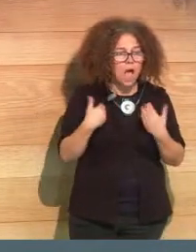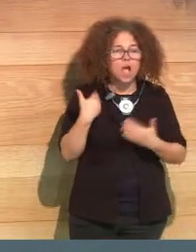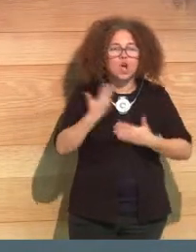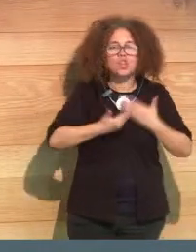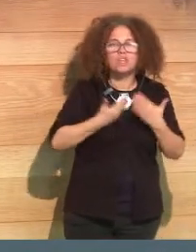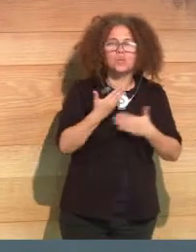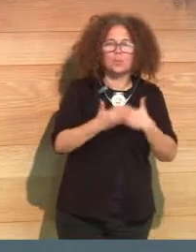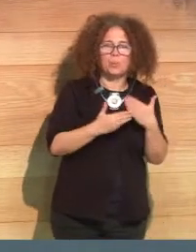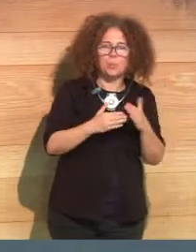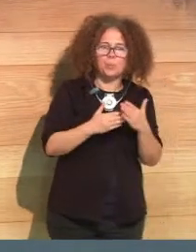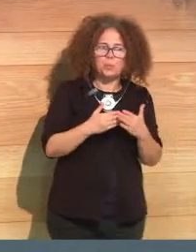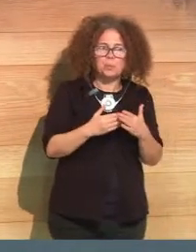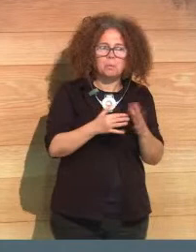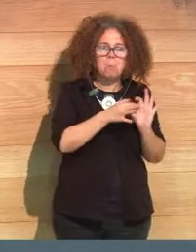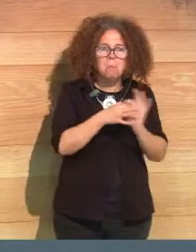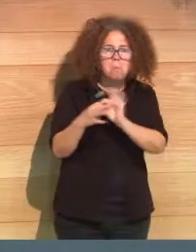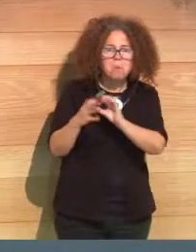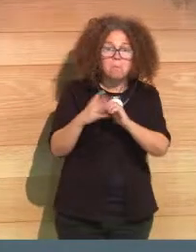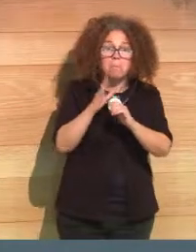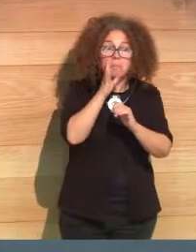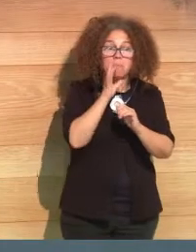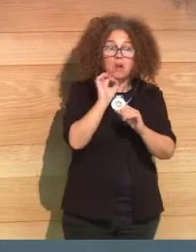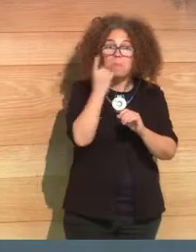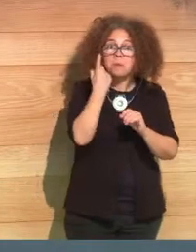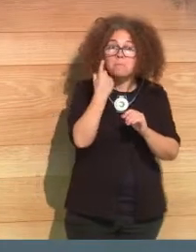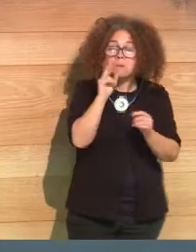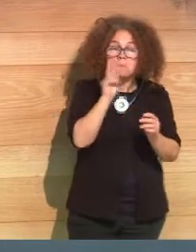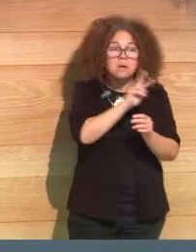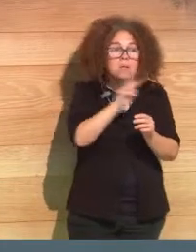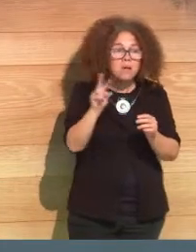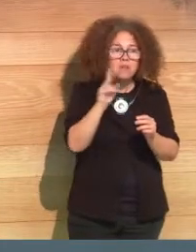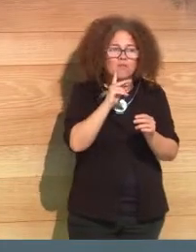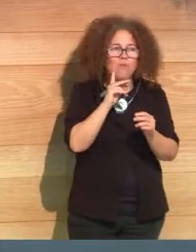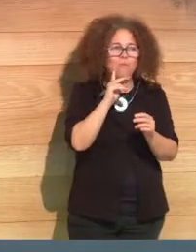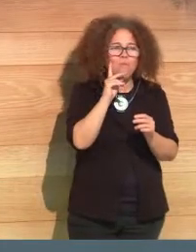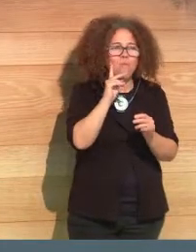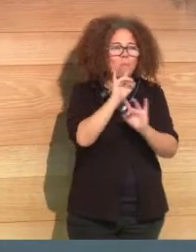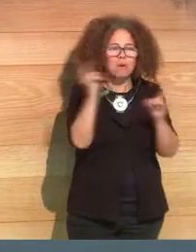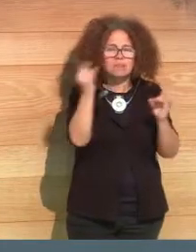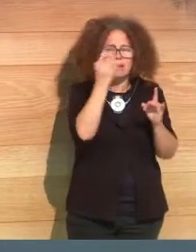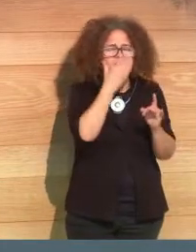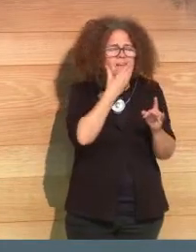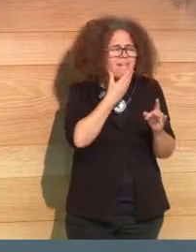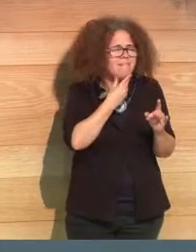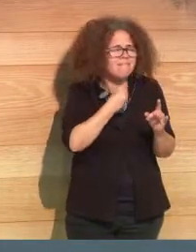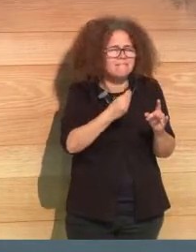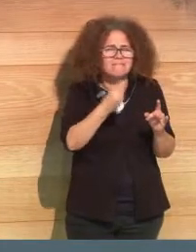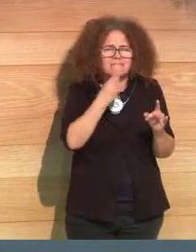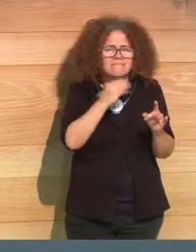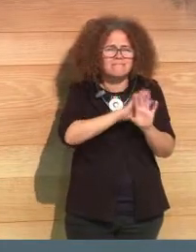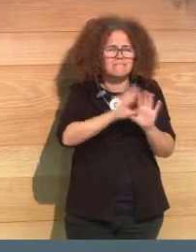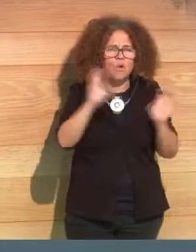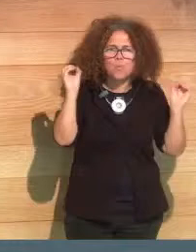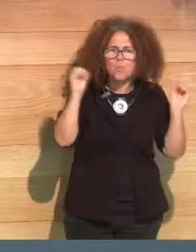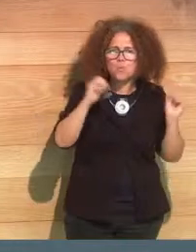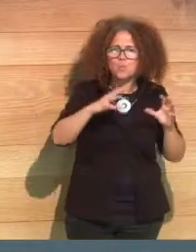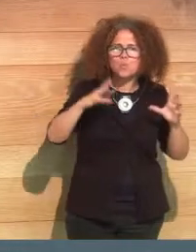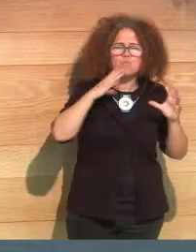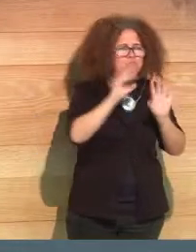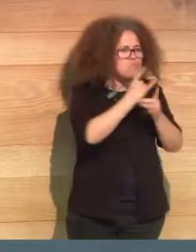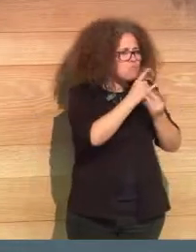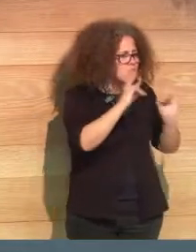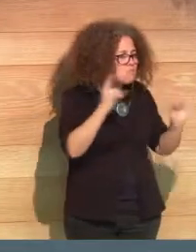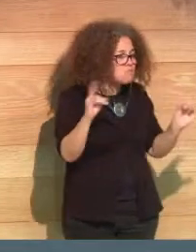the first thing you see is this beautiful forest with lit by laser. And it's quite wonderful,